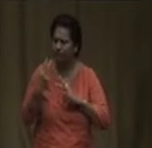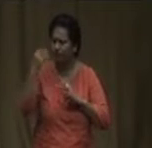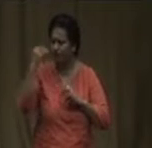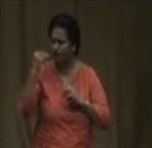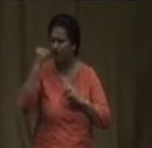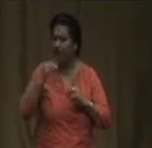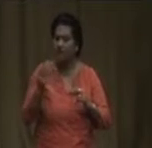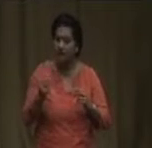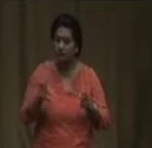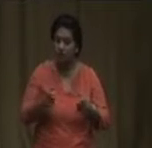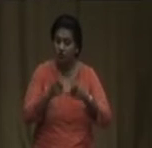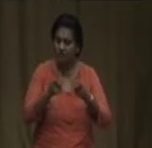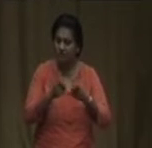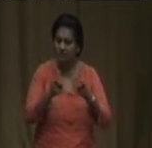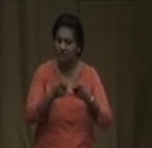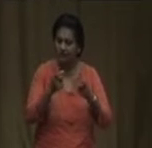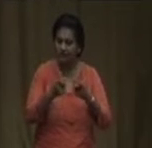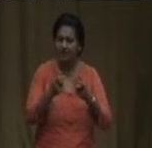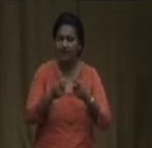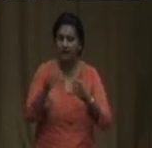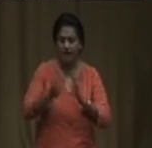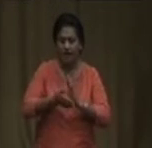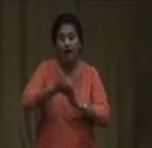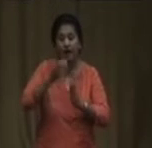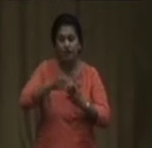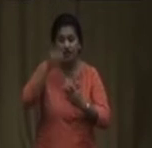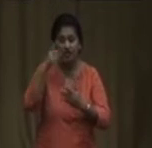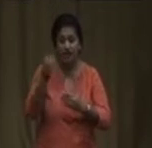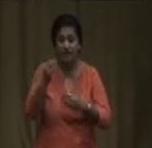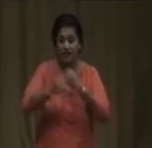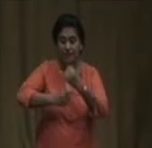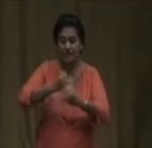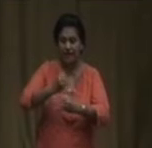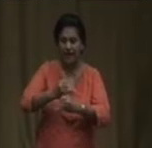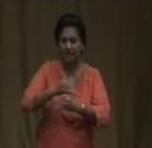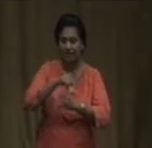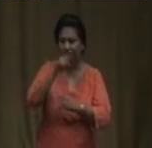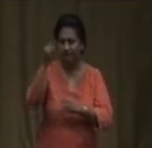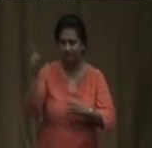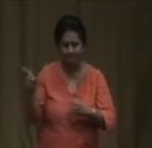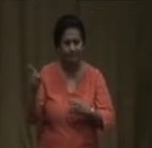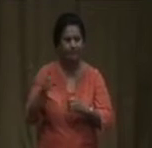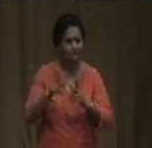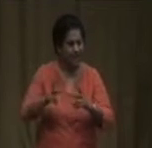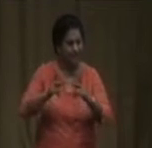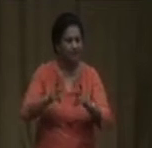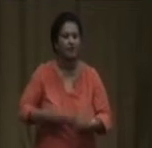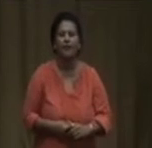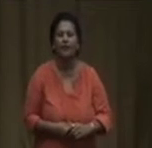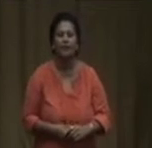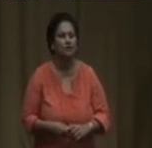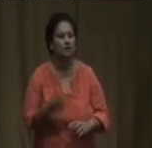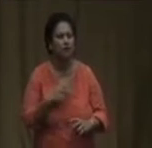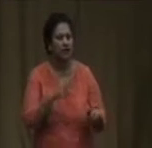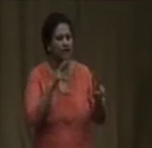challenges that are facing higher education on the international stage. And what I'd like to do is have a